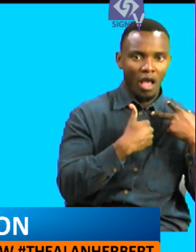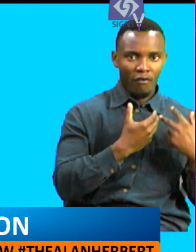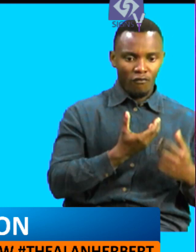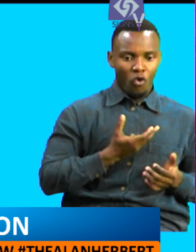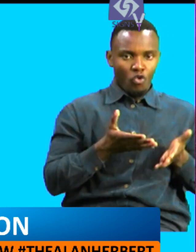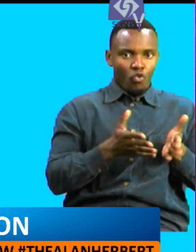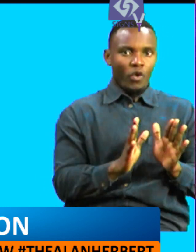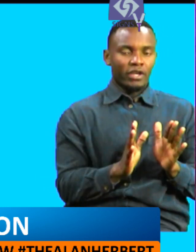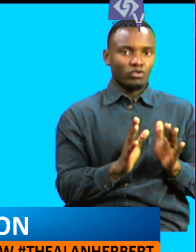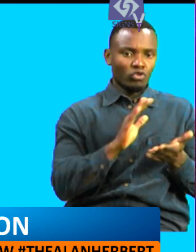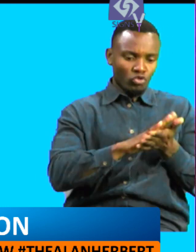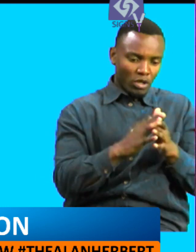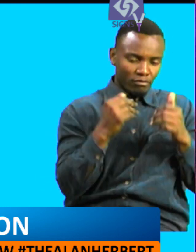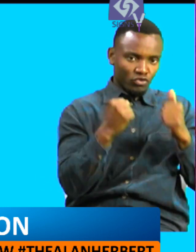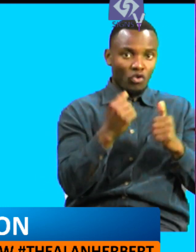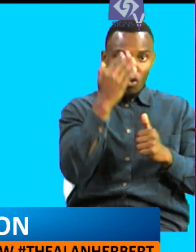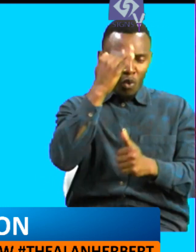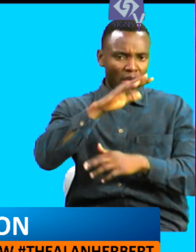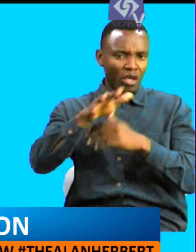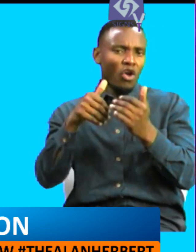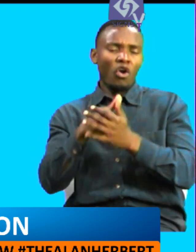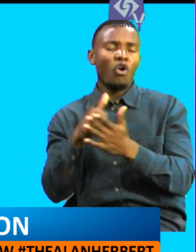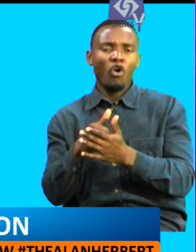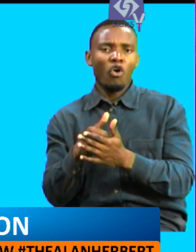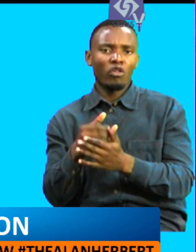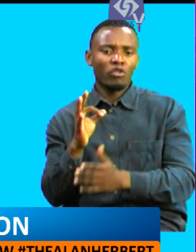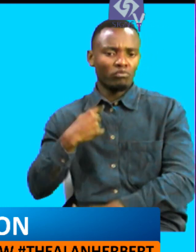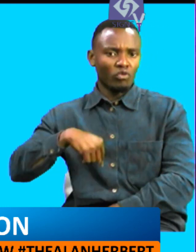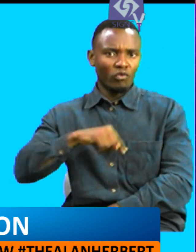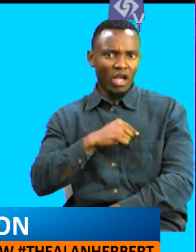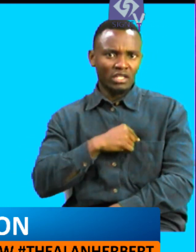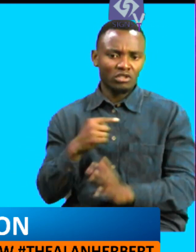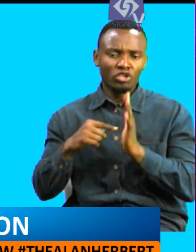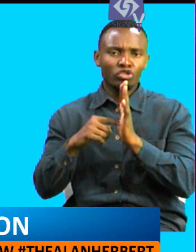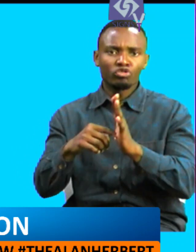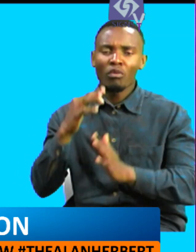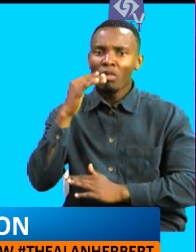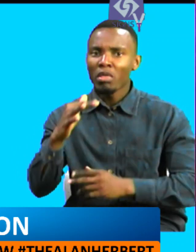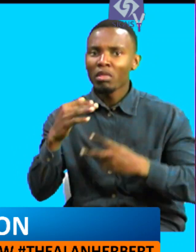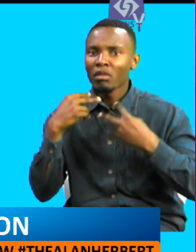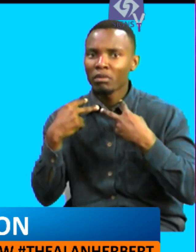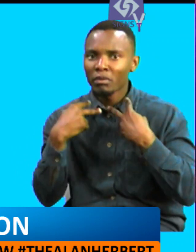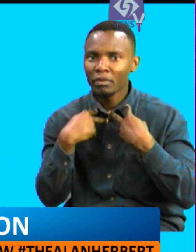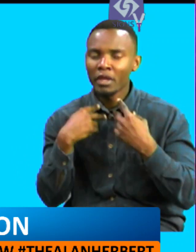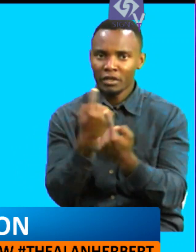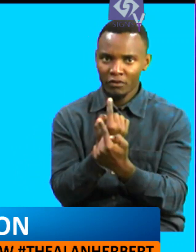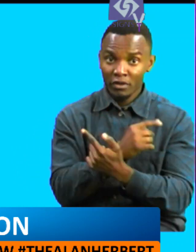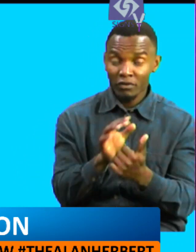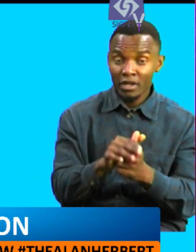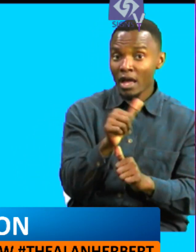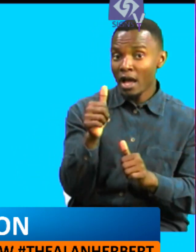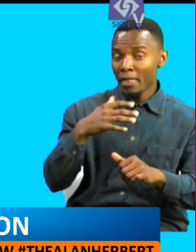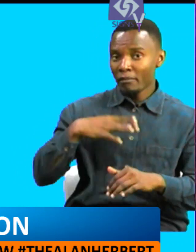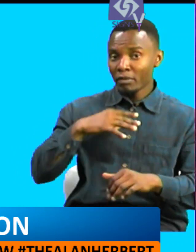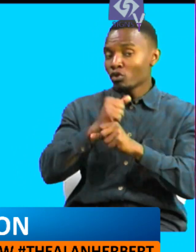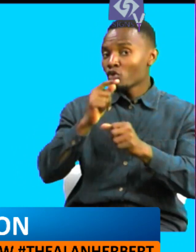mechanisms, because we all manifest our stuttering differently. There are those who